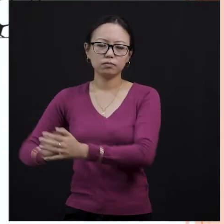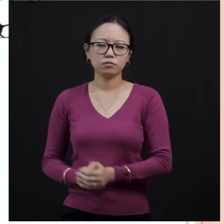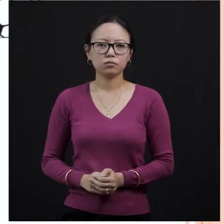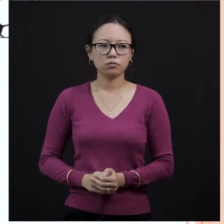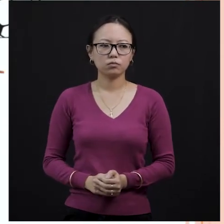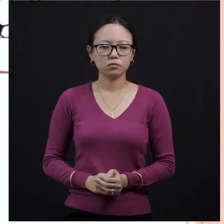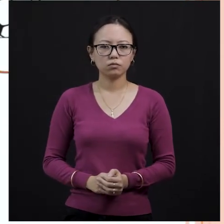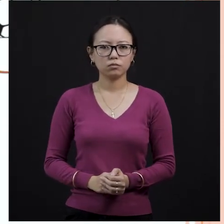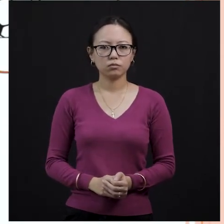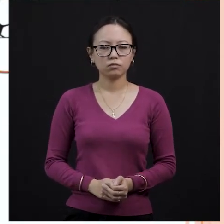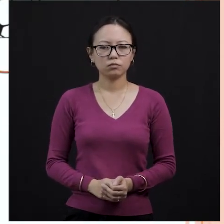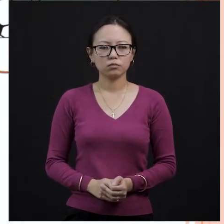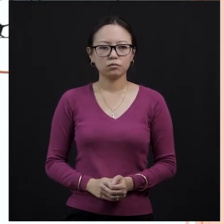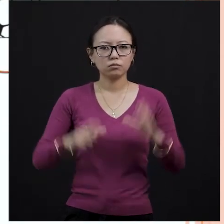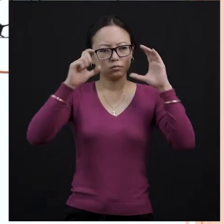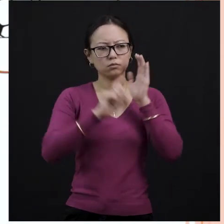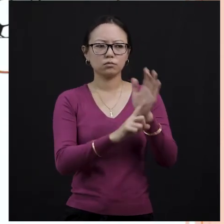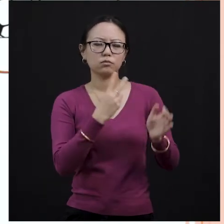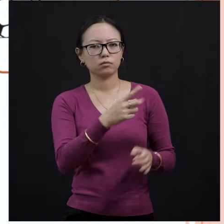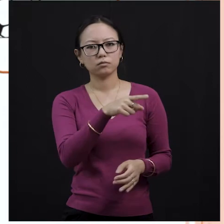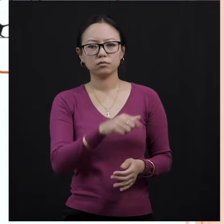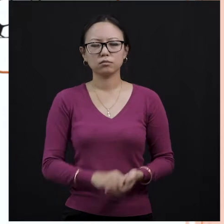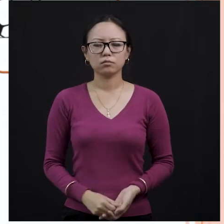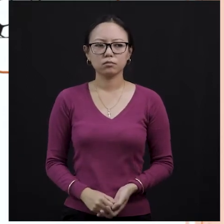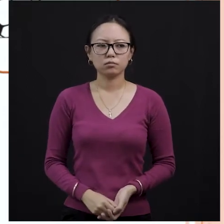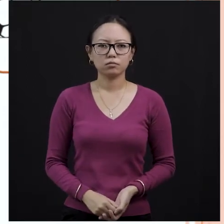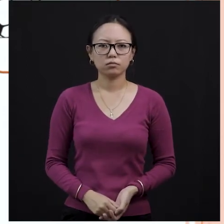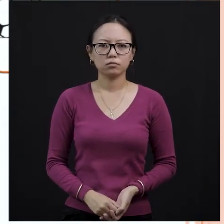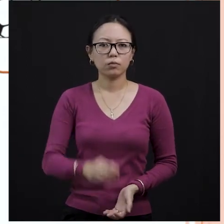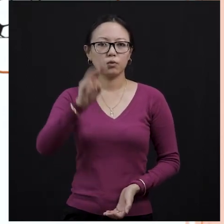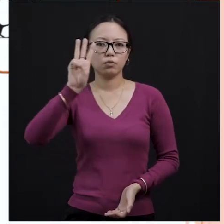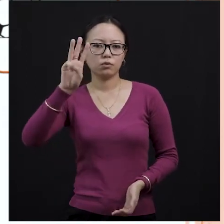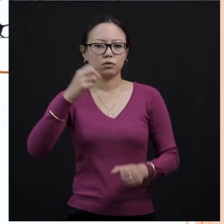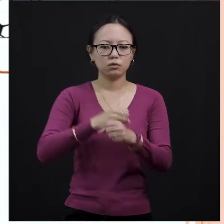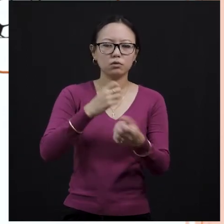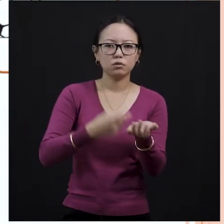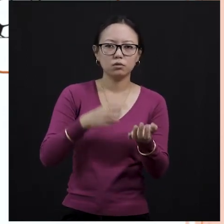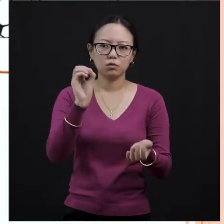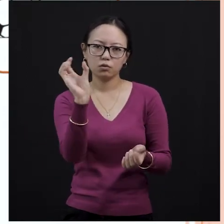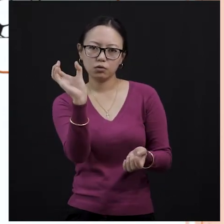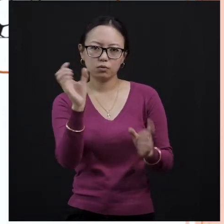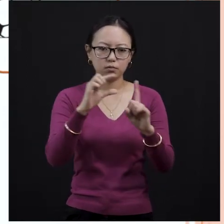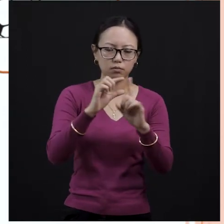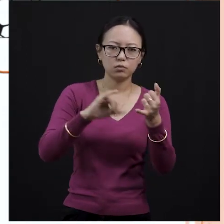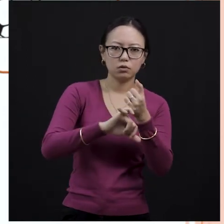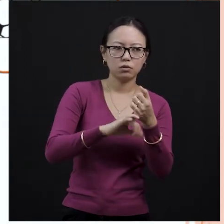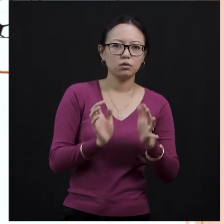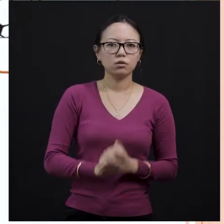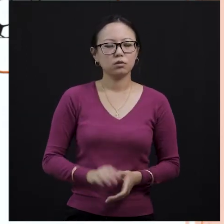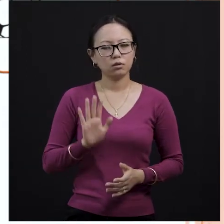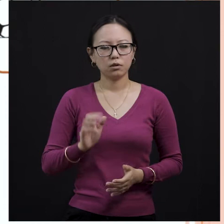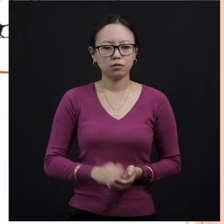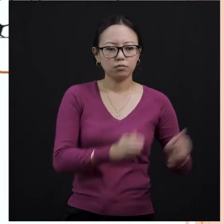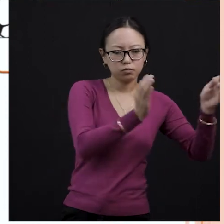together they can form another group. All right. So we have three different groups with three balls in each